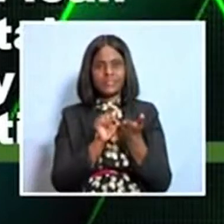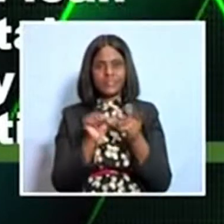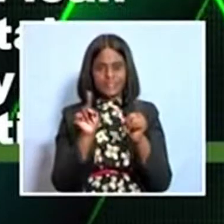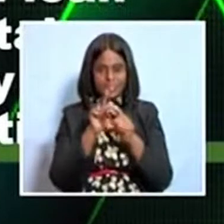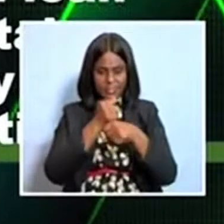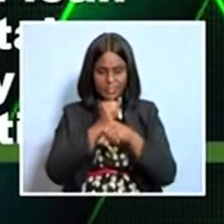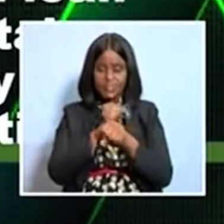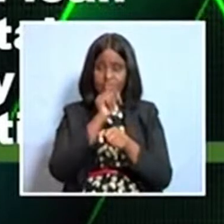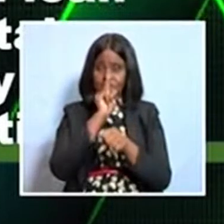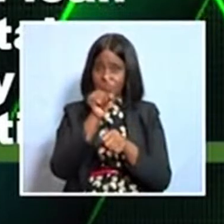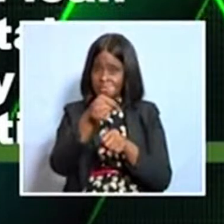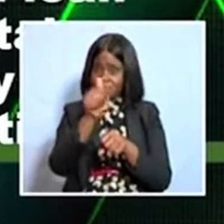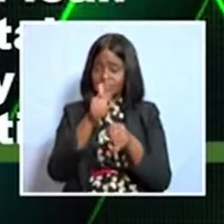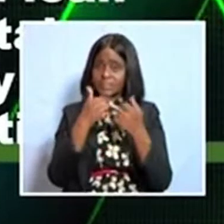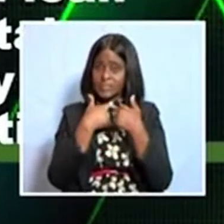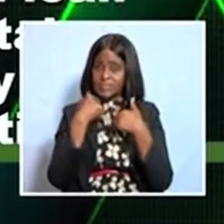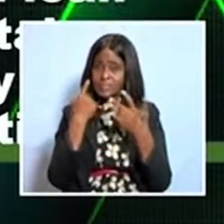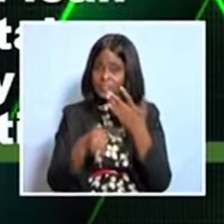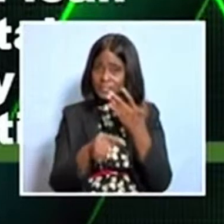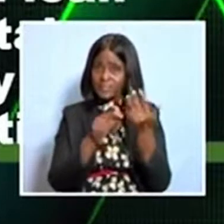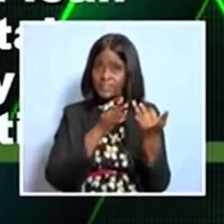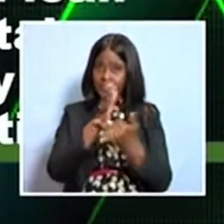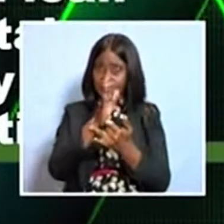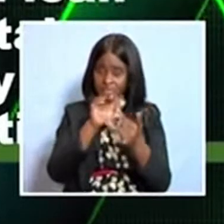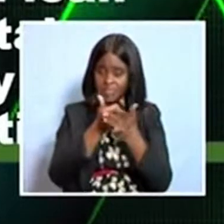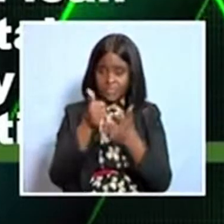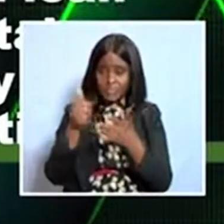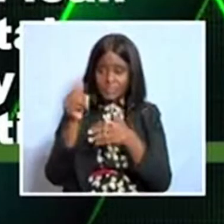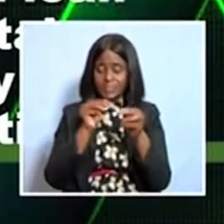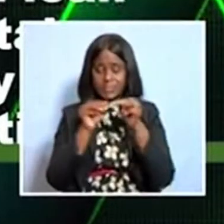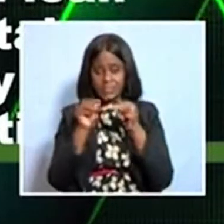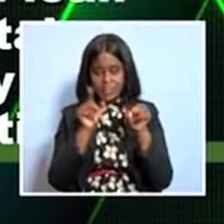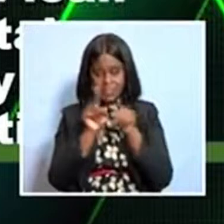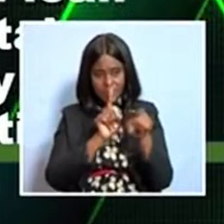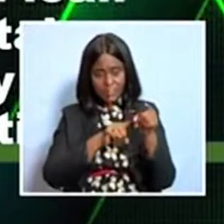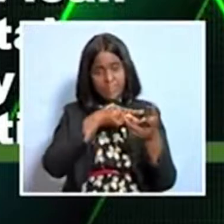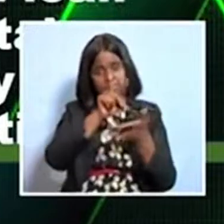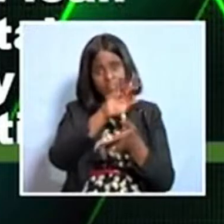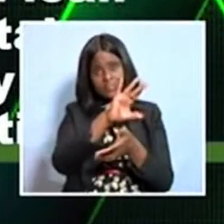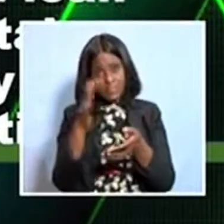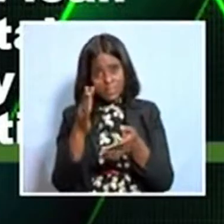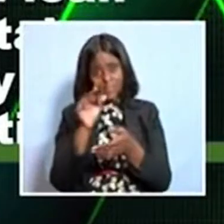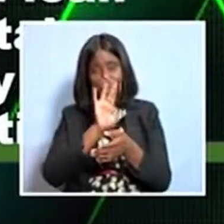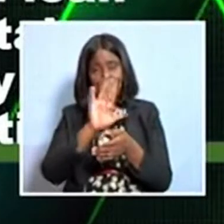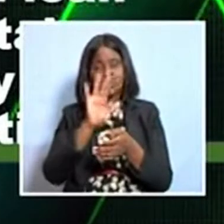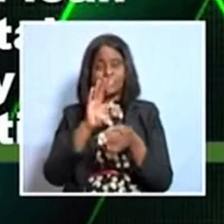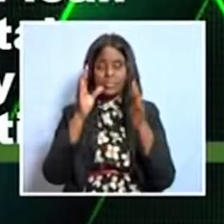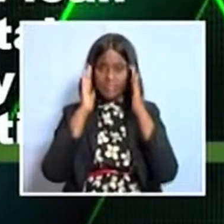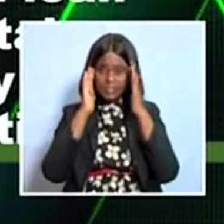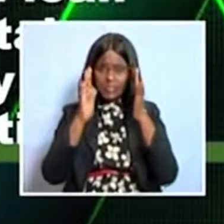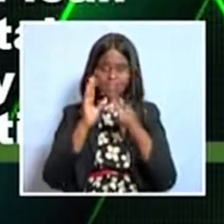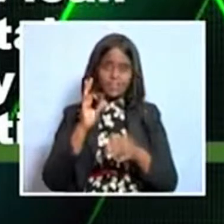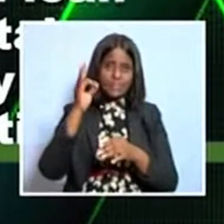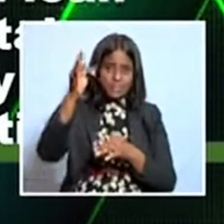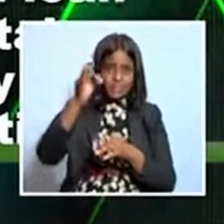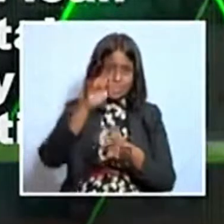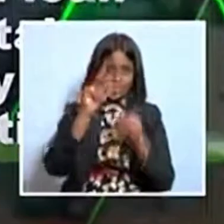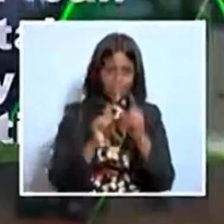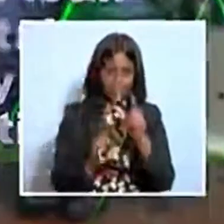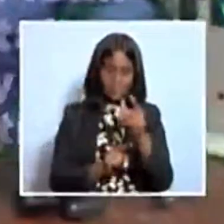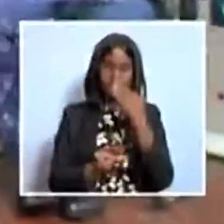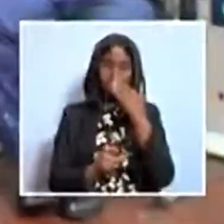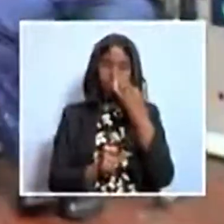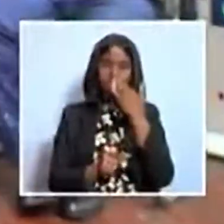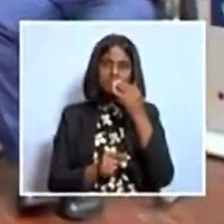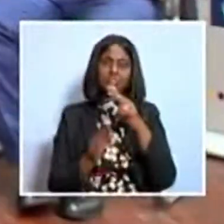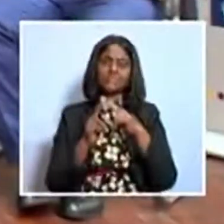and ensure they are taken through how to manage and pay back concern to our future generations. Thank you so